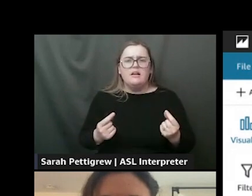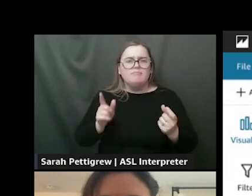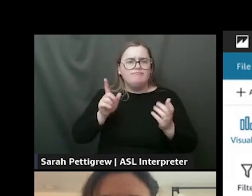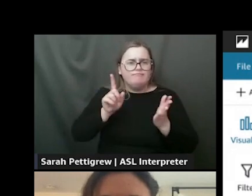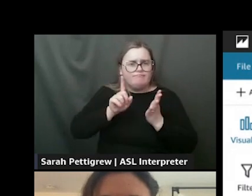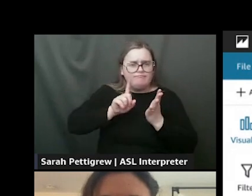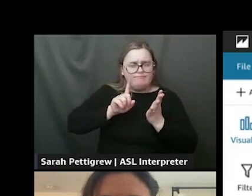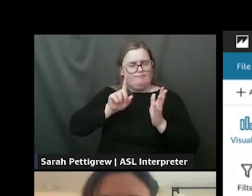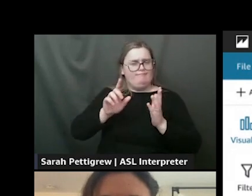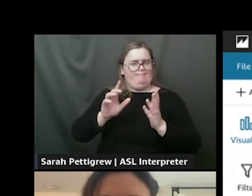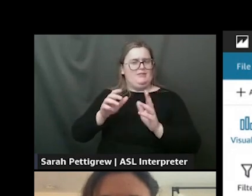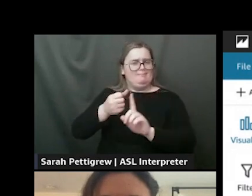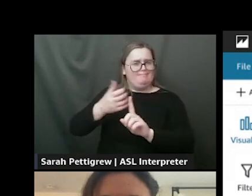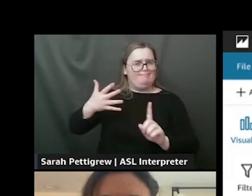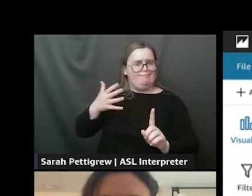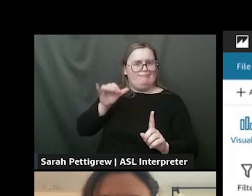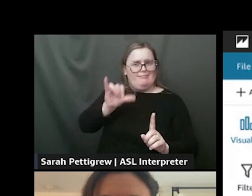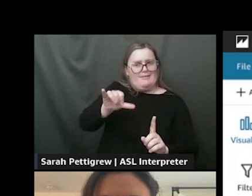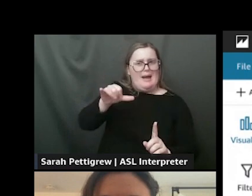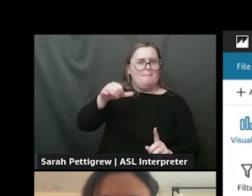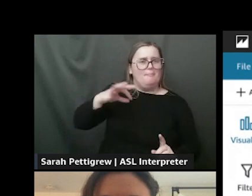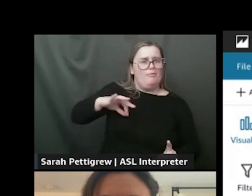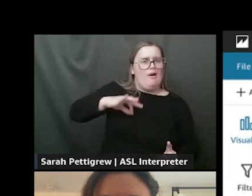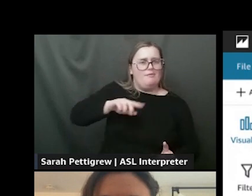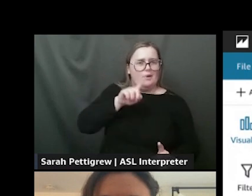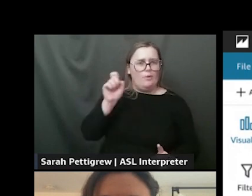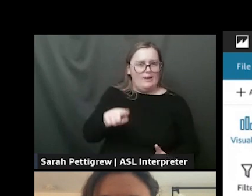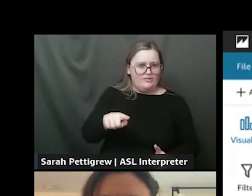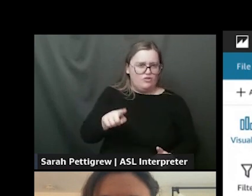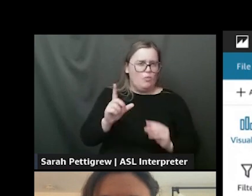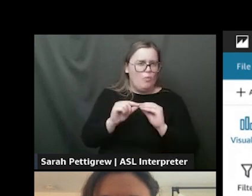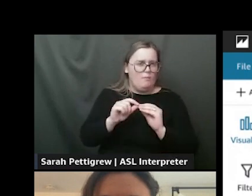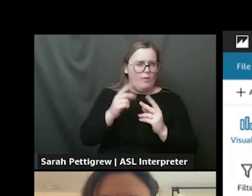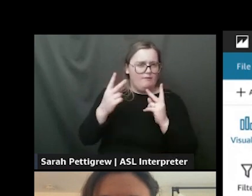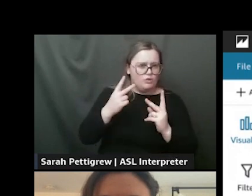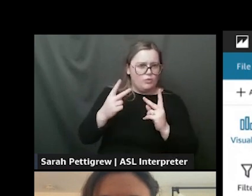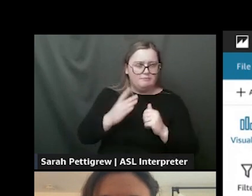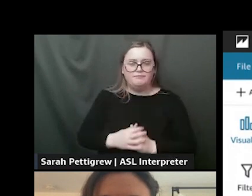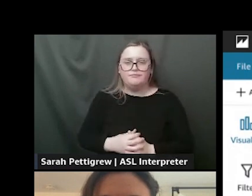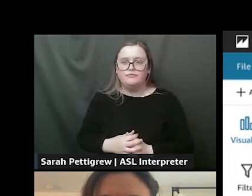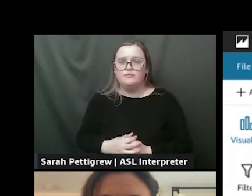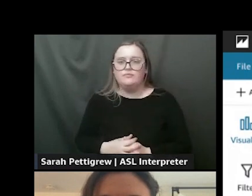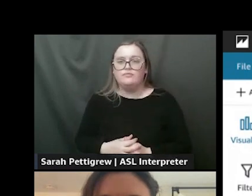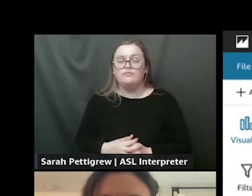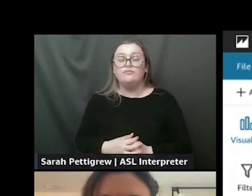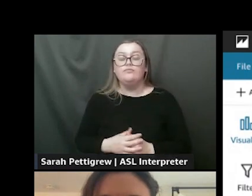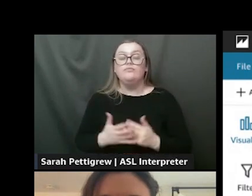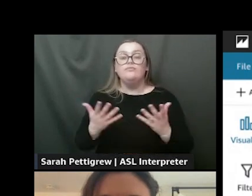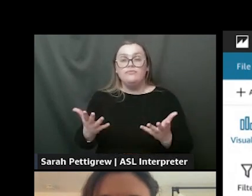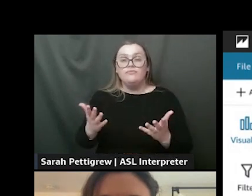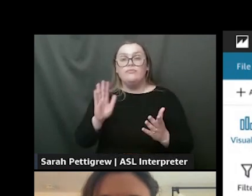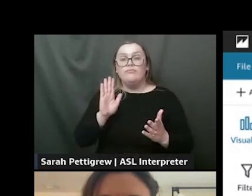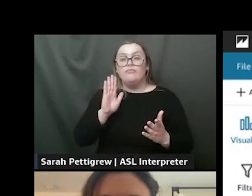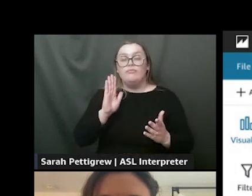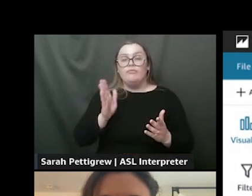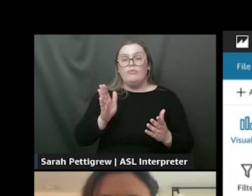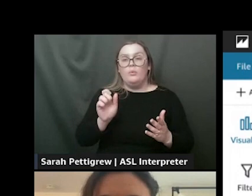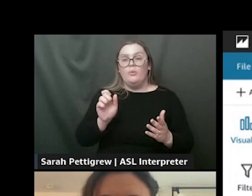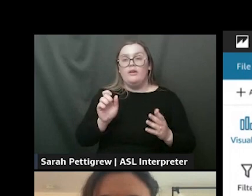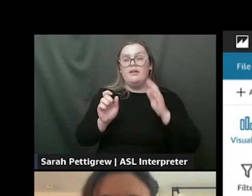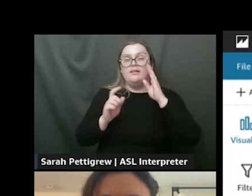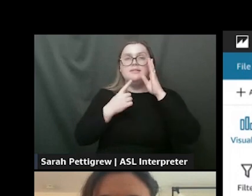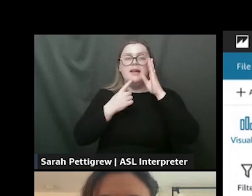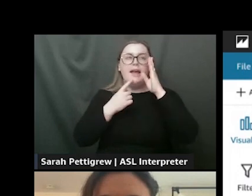profit question in the last visual. So here I'm going to say profits. Let's